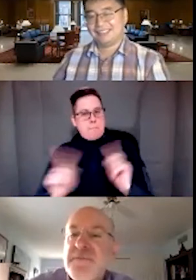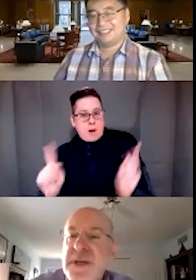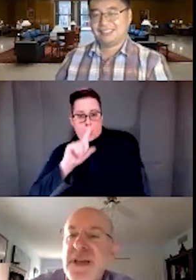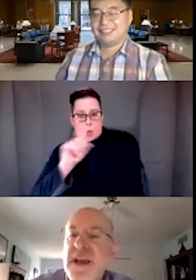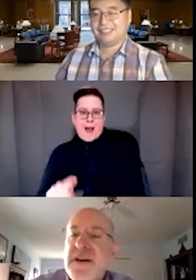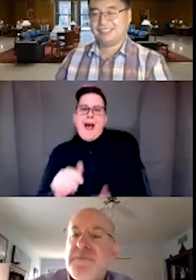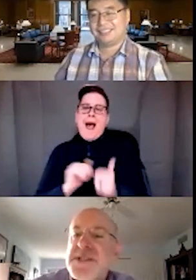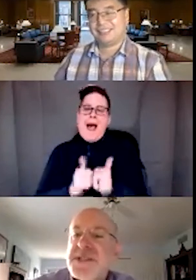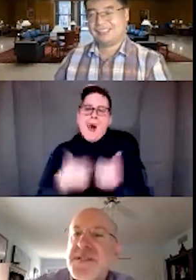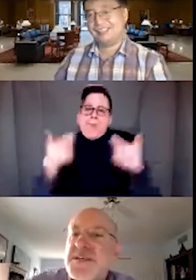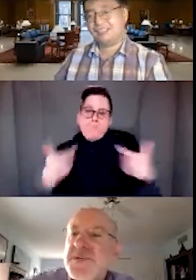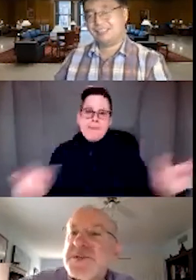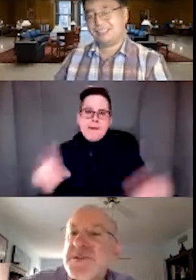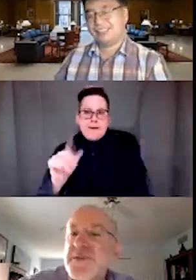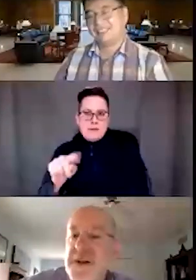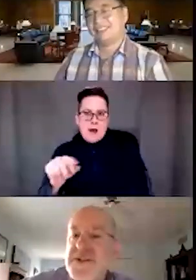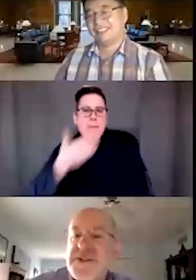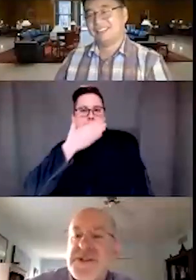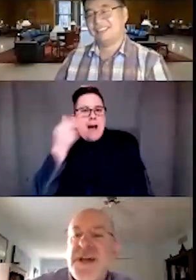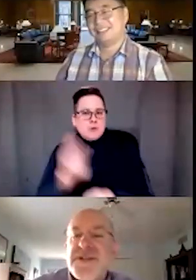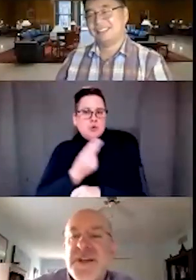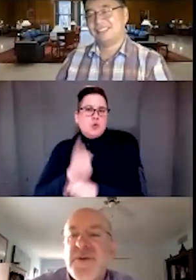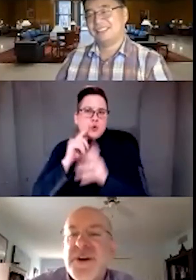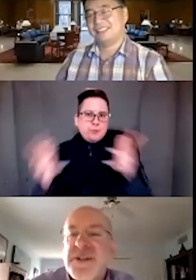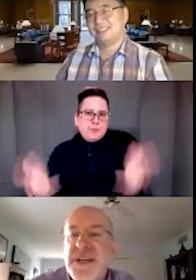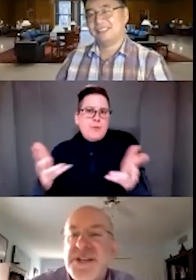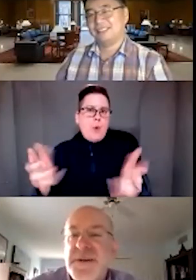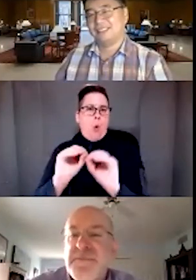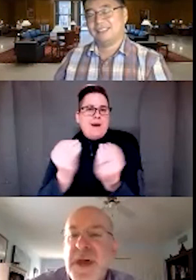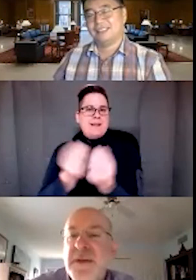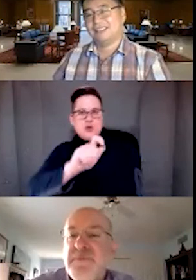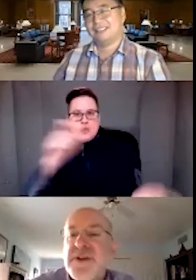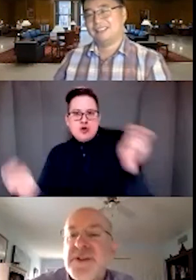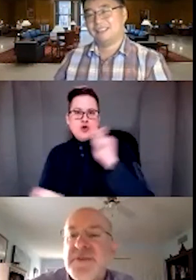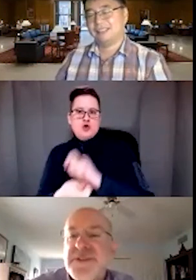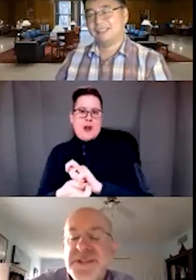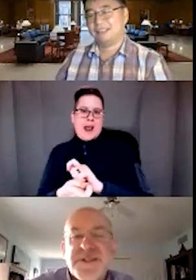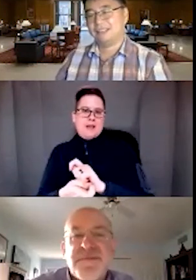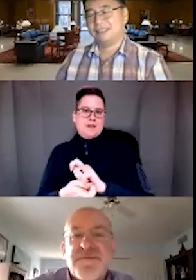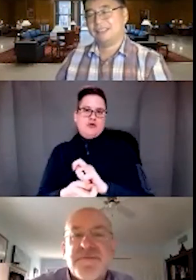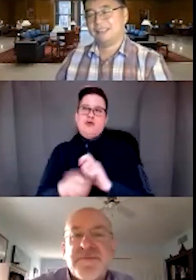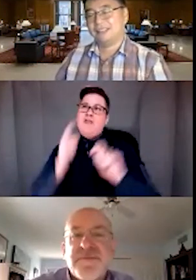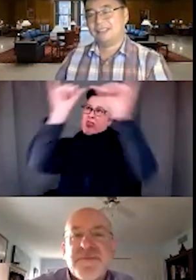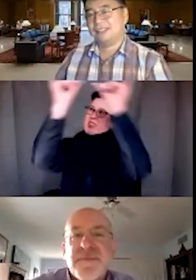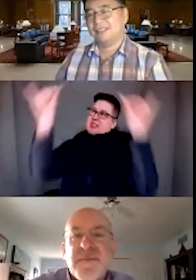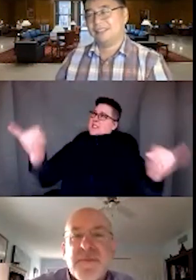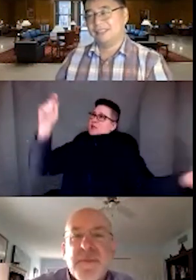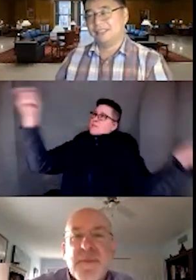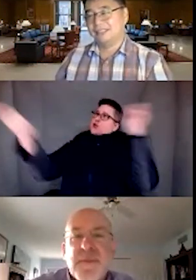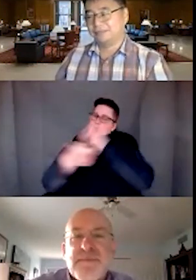can big data best be used to foster change in an organization and bigger level system?